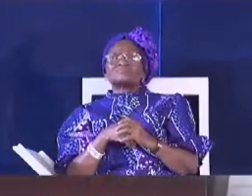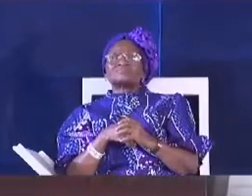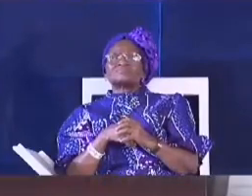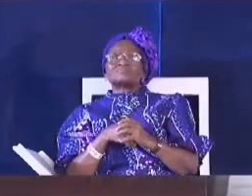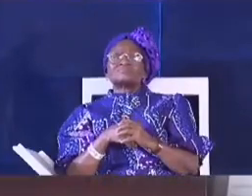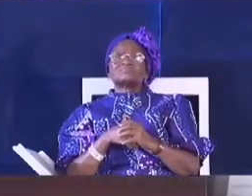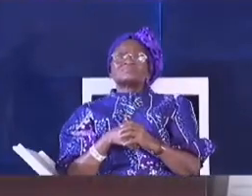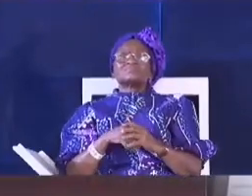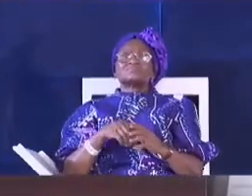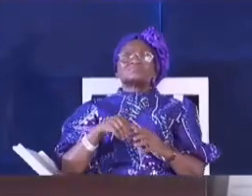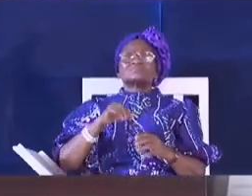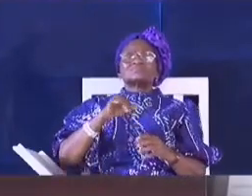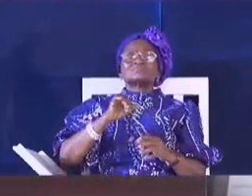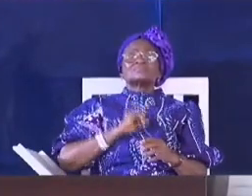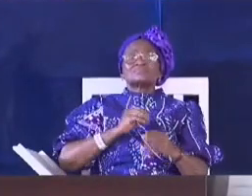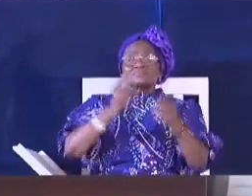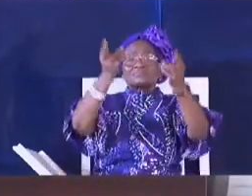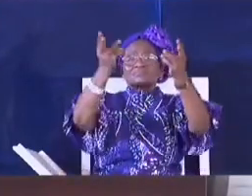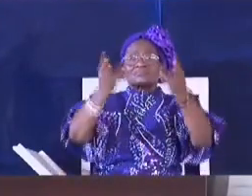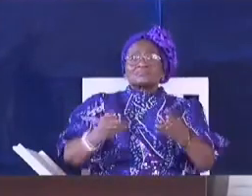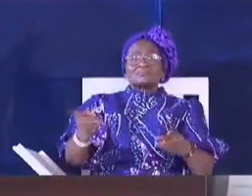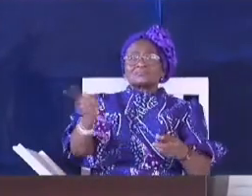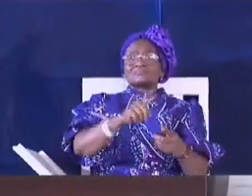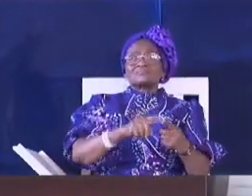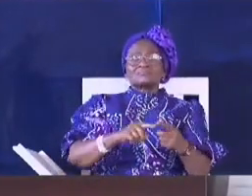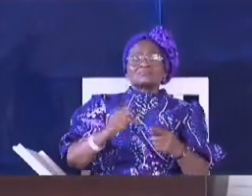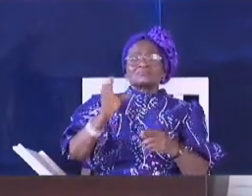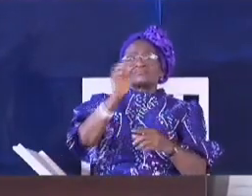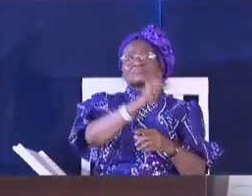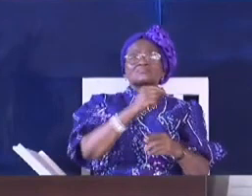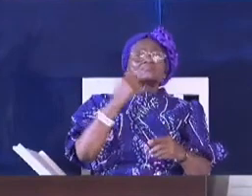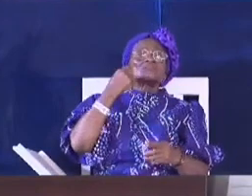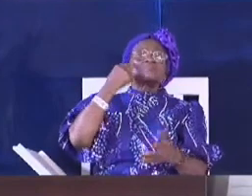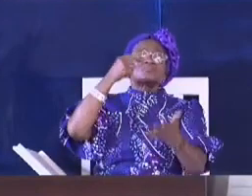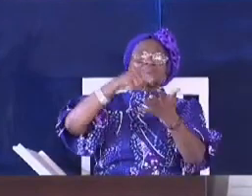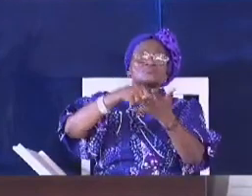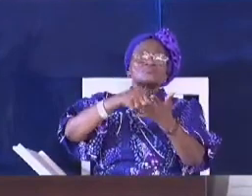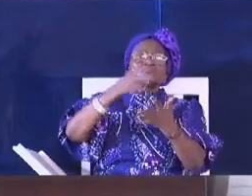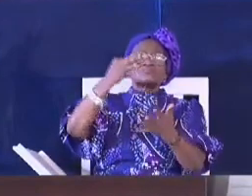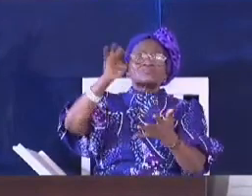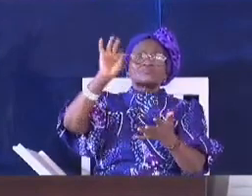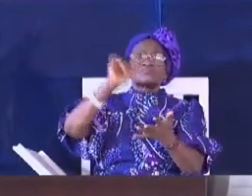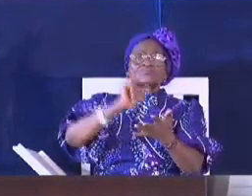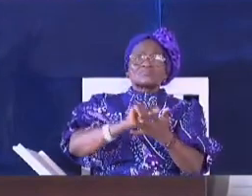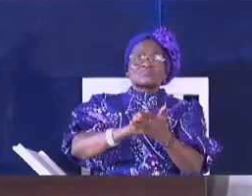And I want you to take note of that, because we are coming to that later on in the prayer.